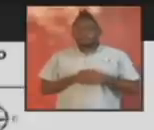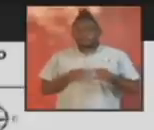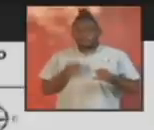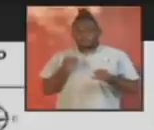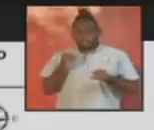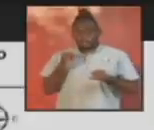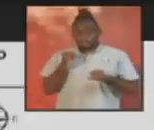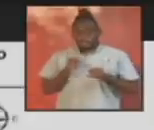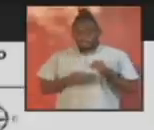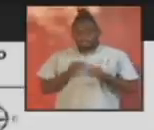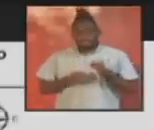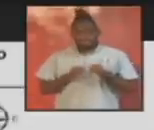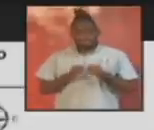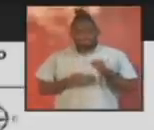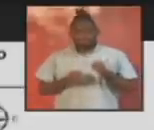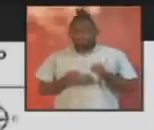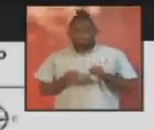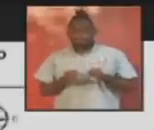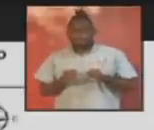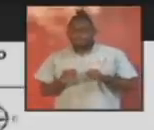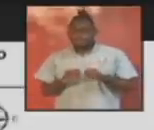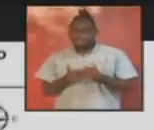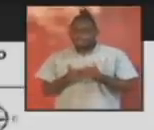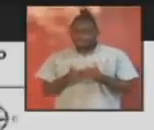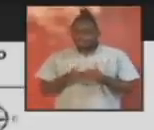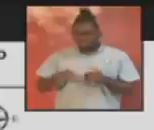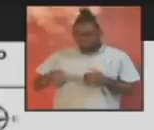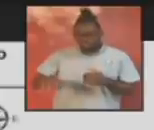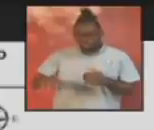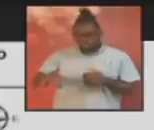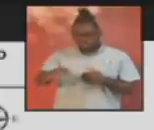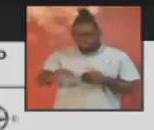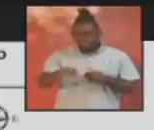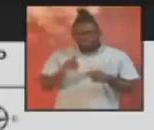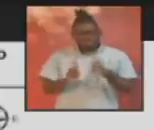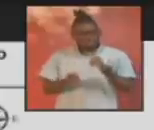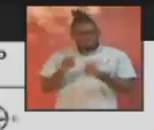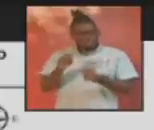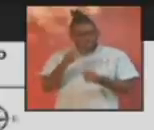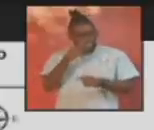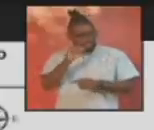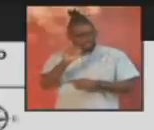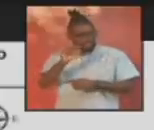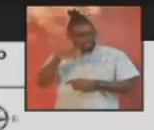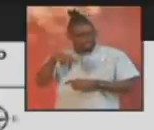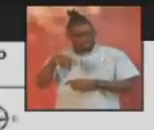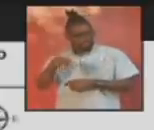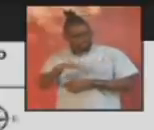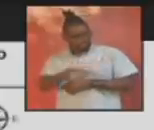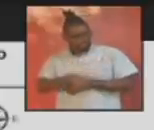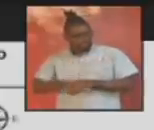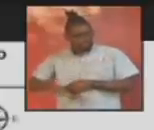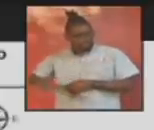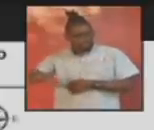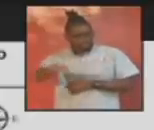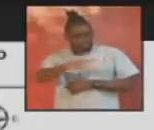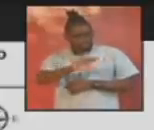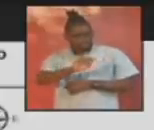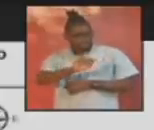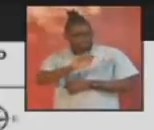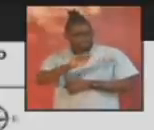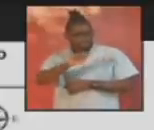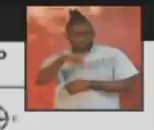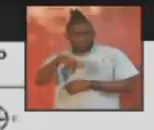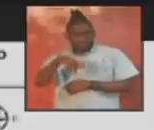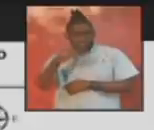looking at the distribution, we do see that the distribution on the map again reflects those lower numbers throughout